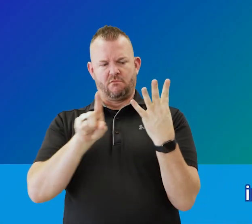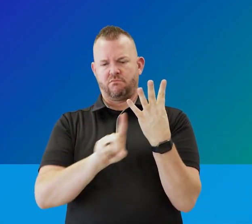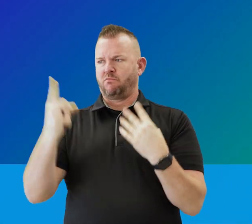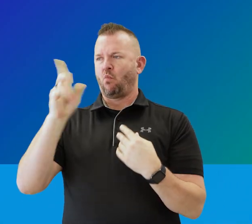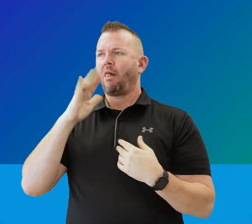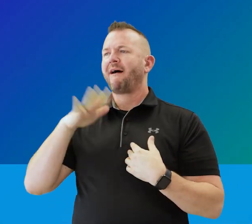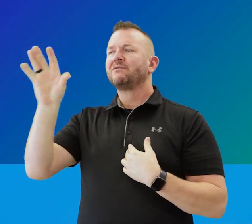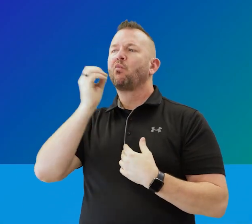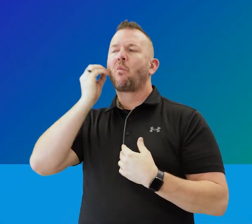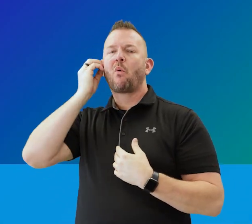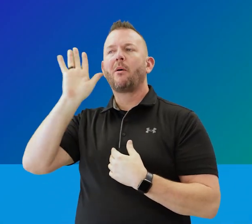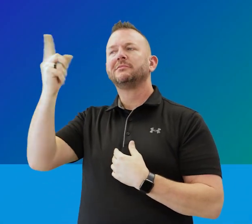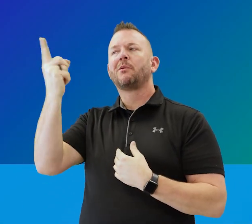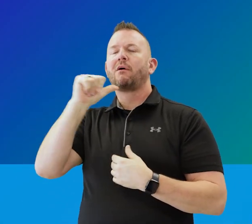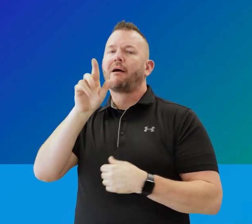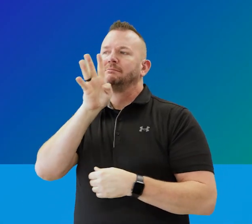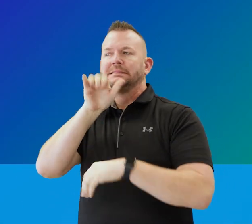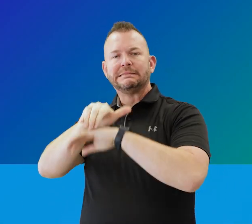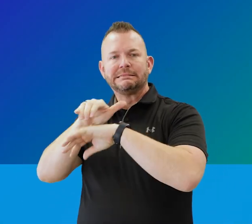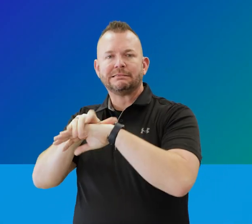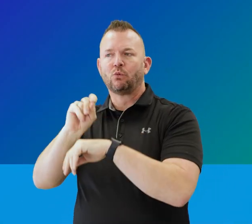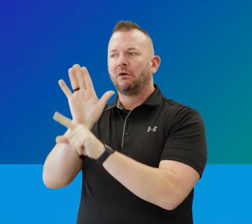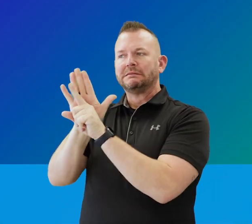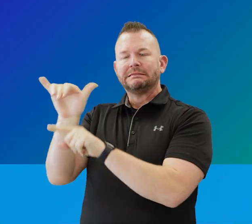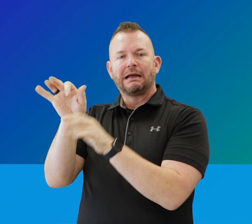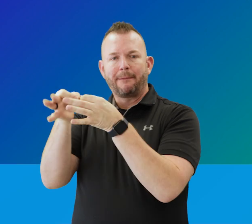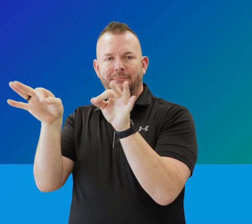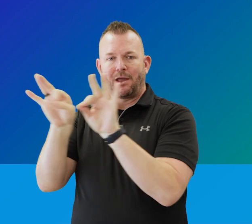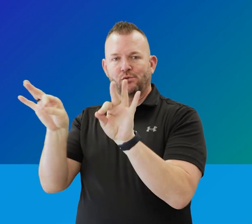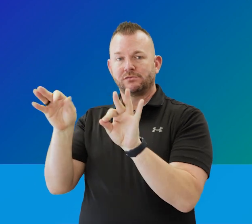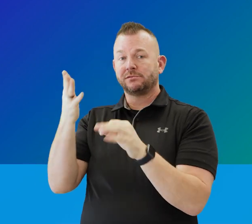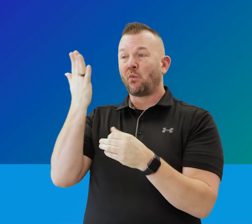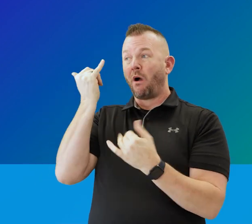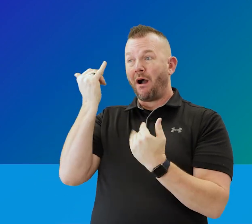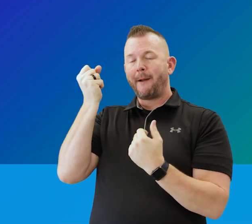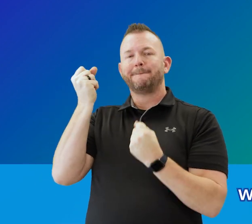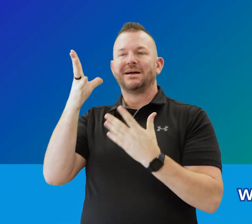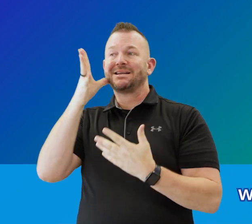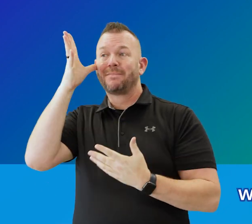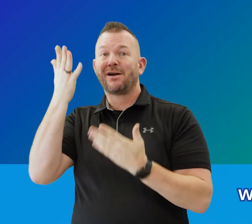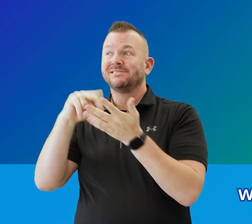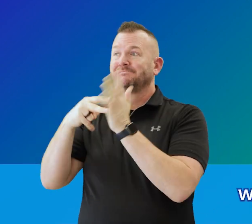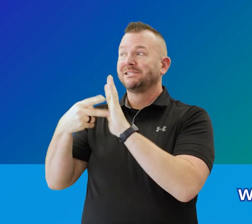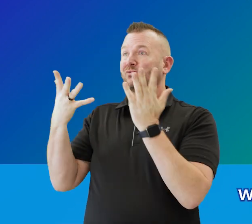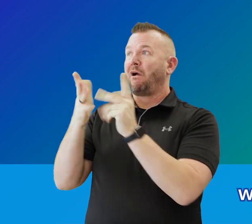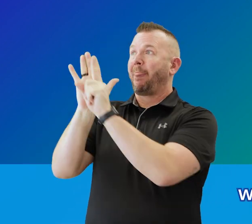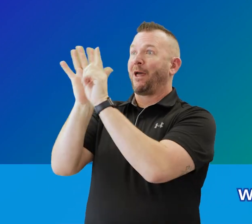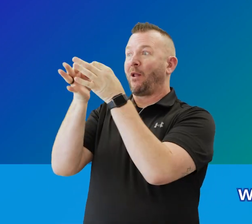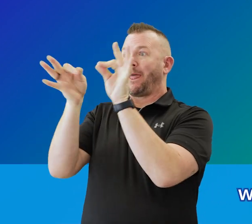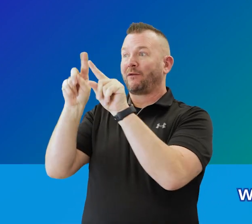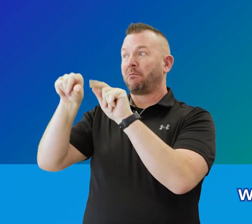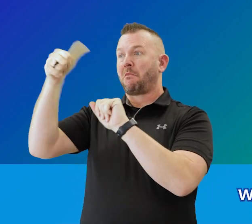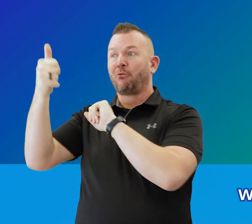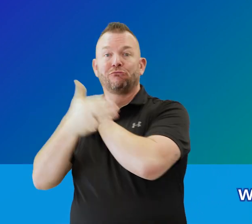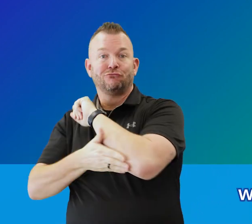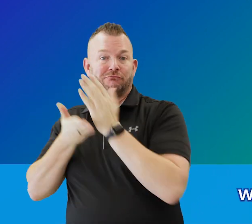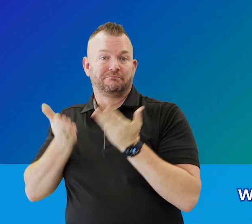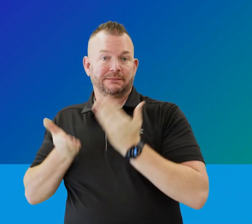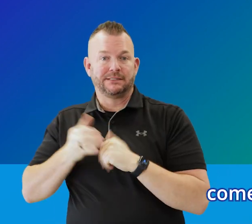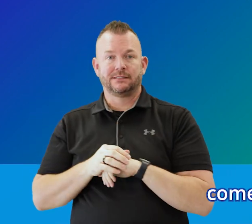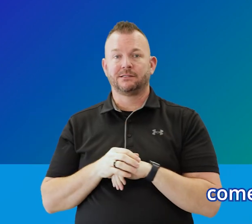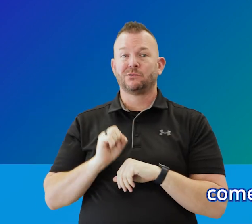a language other than English at home, chances are high that many of those parents will speak another language